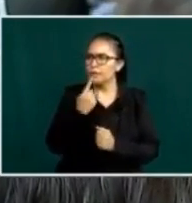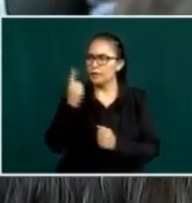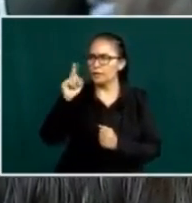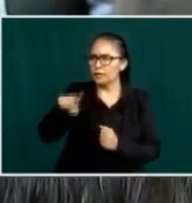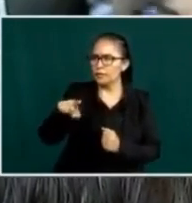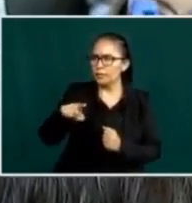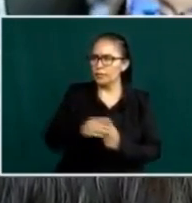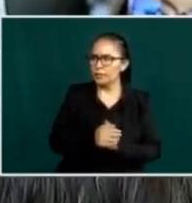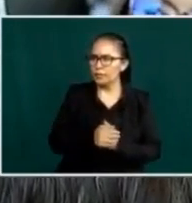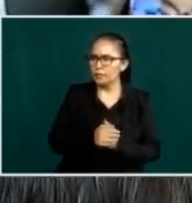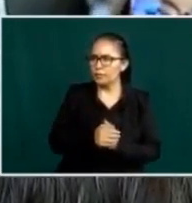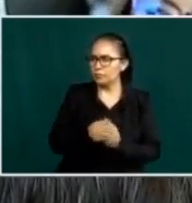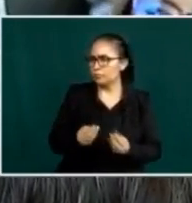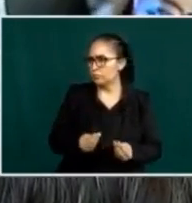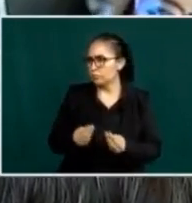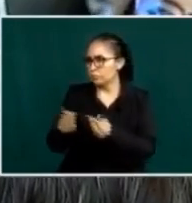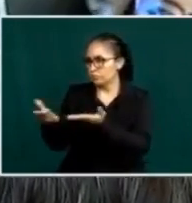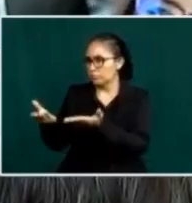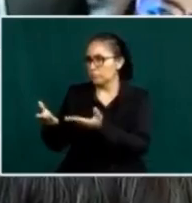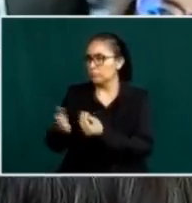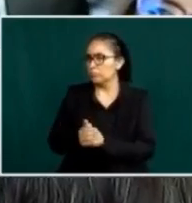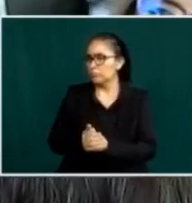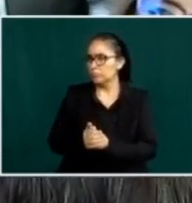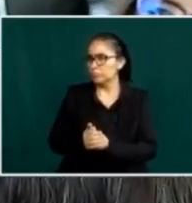That's what the